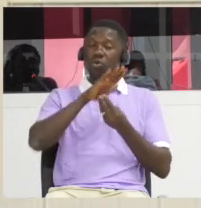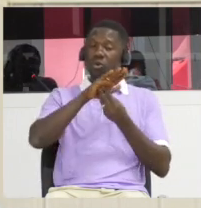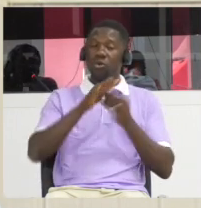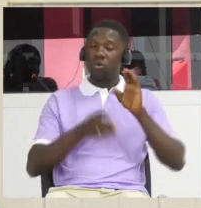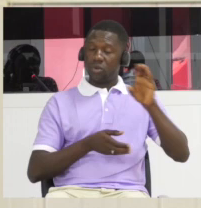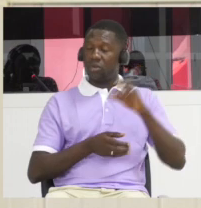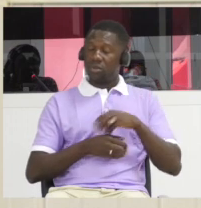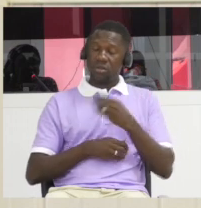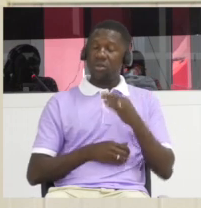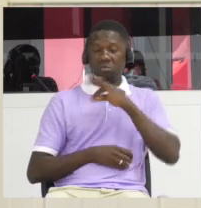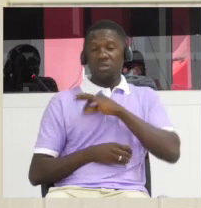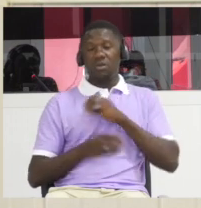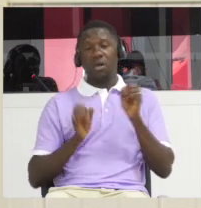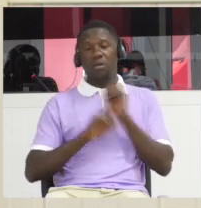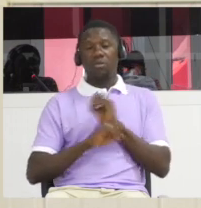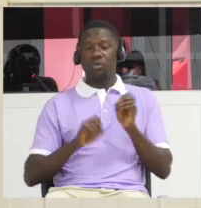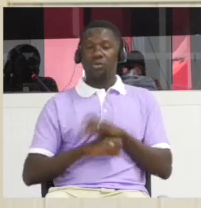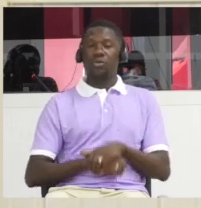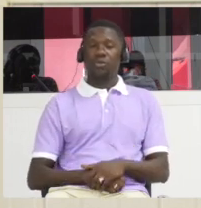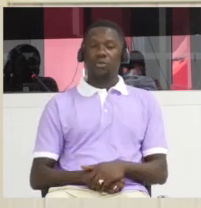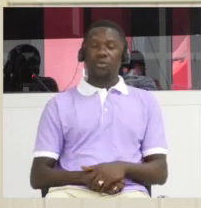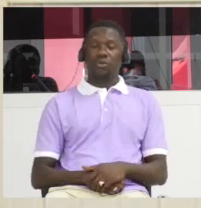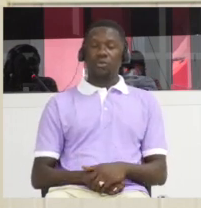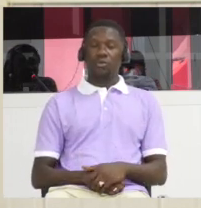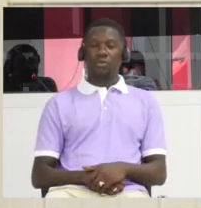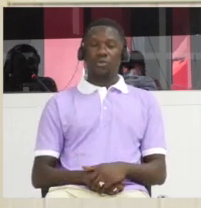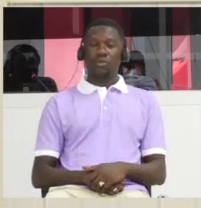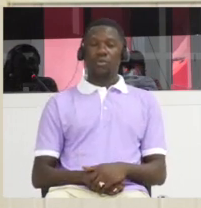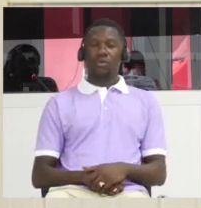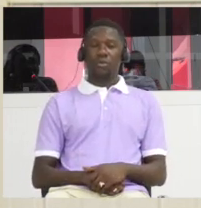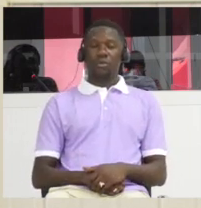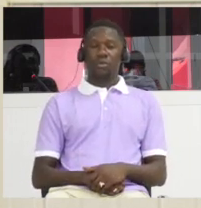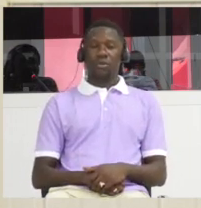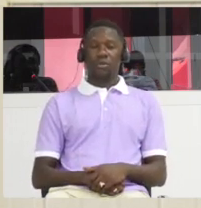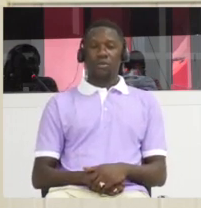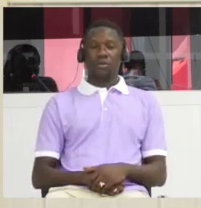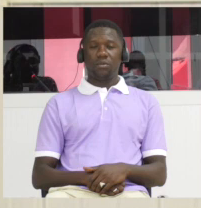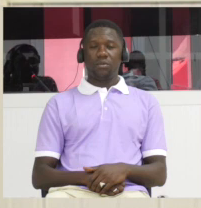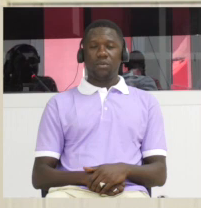So, yeah, a popular, you know, protest